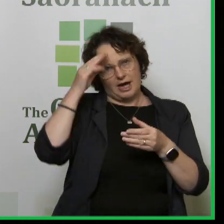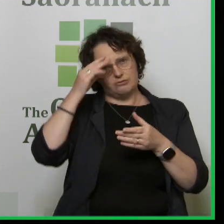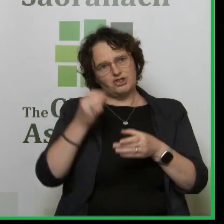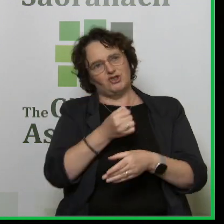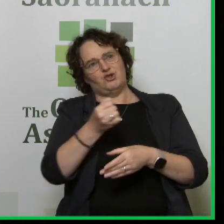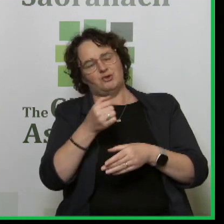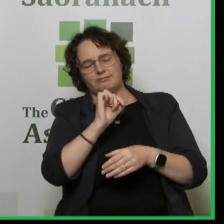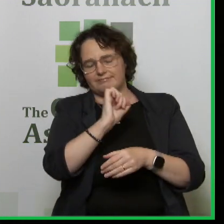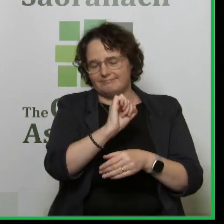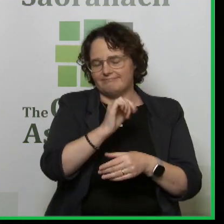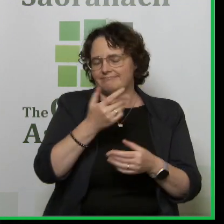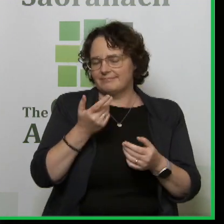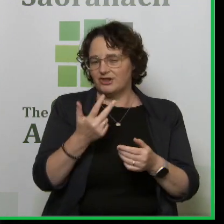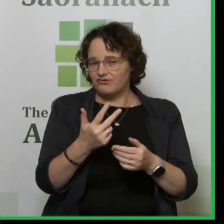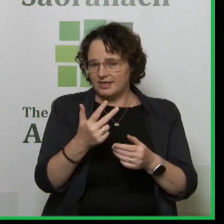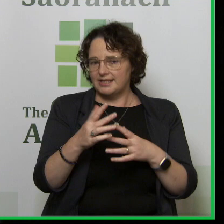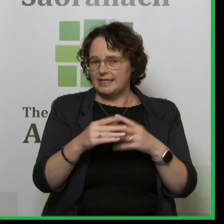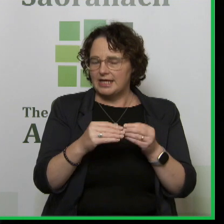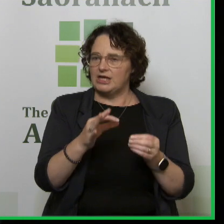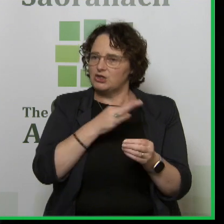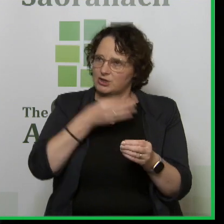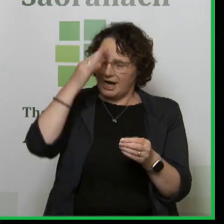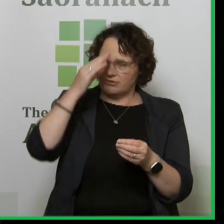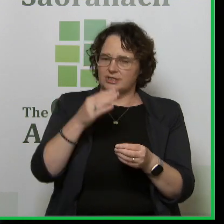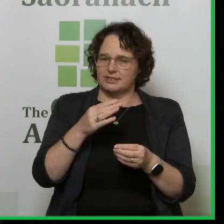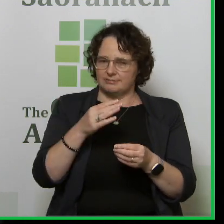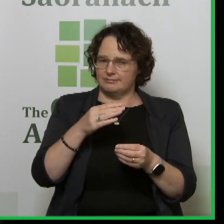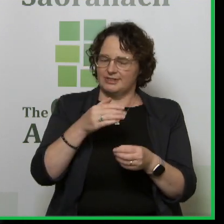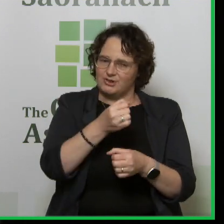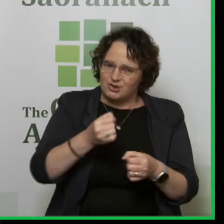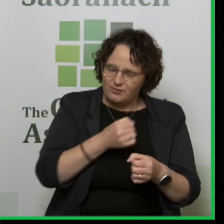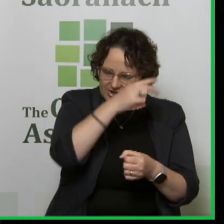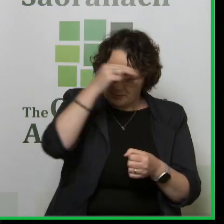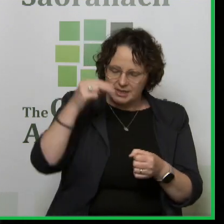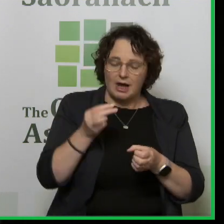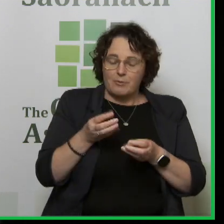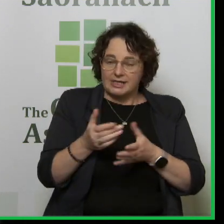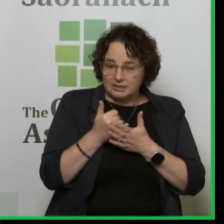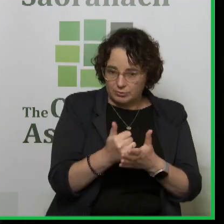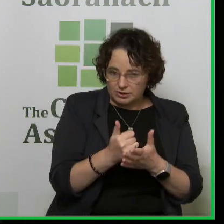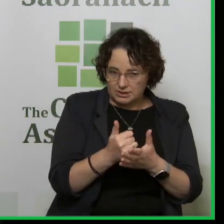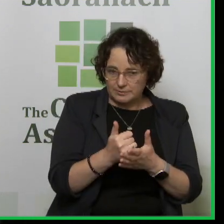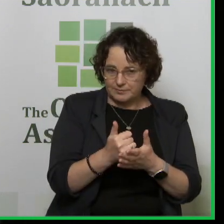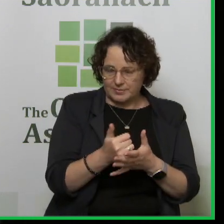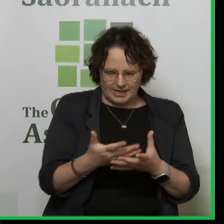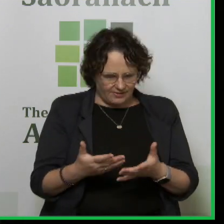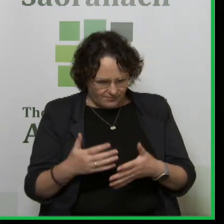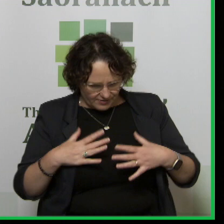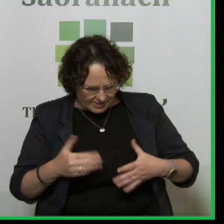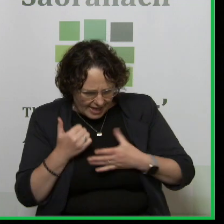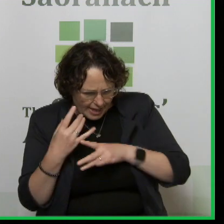cook, but the three ingredients in a good Irish stew are practical support like tangible